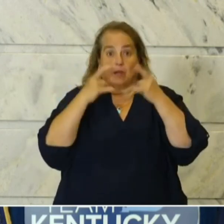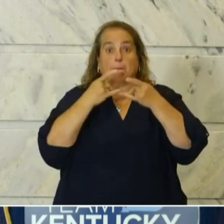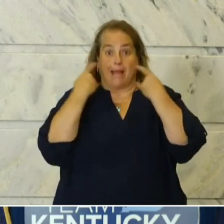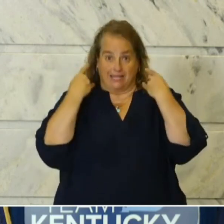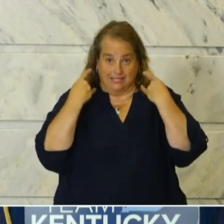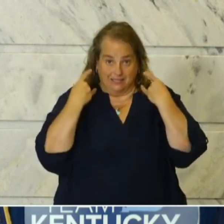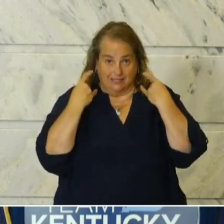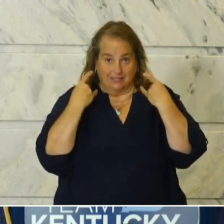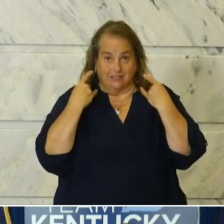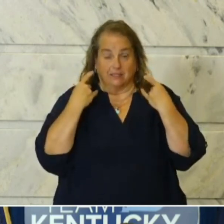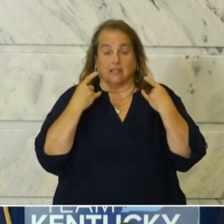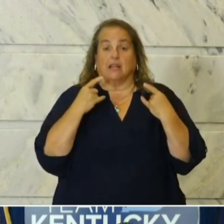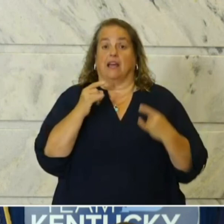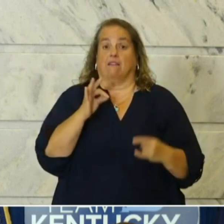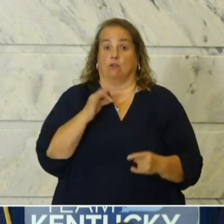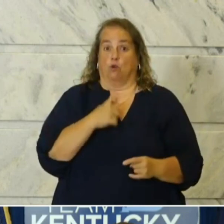the